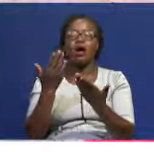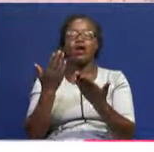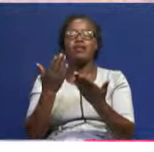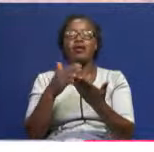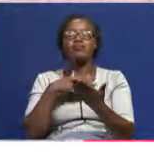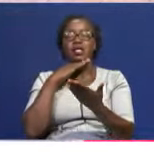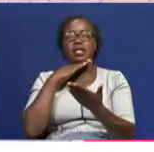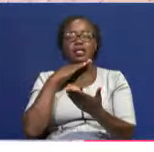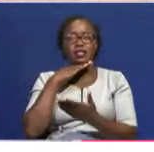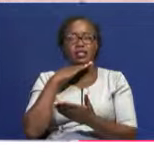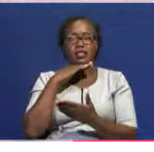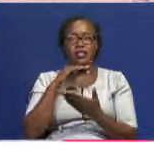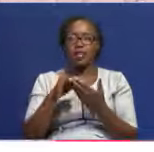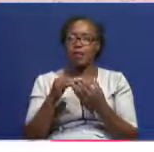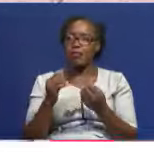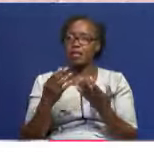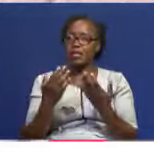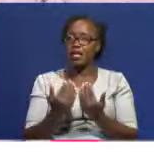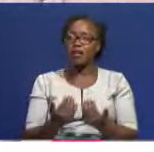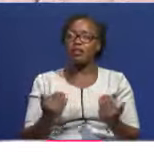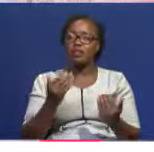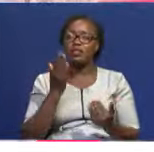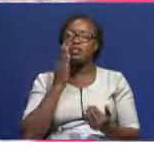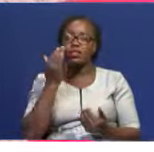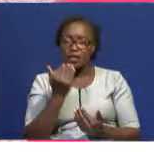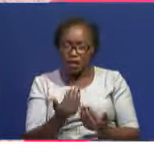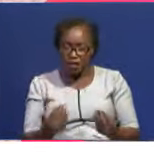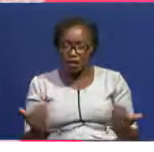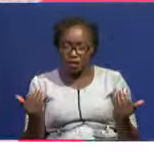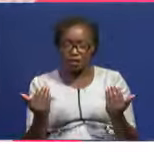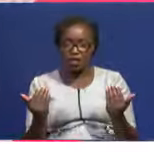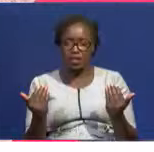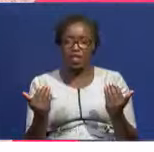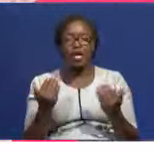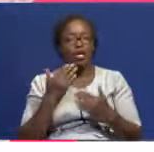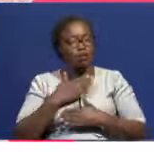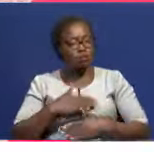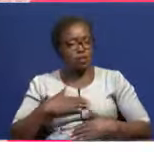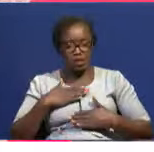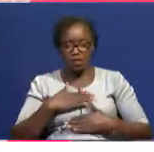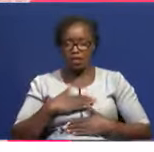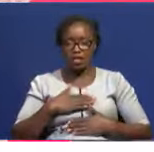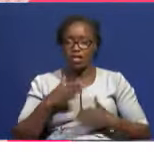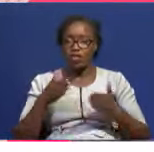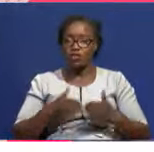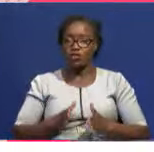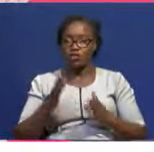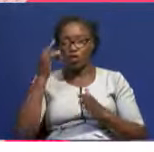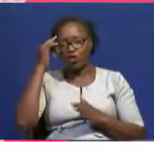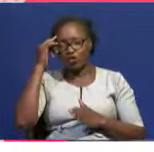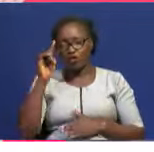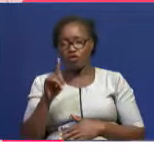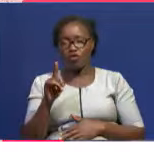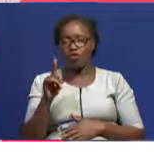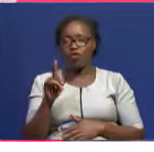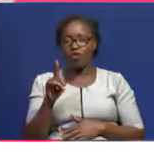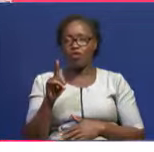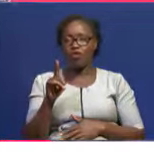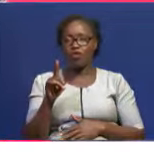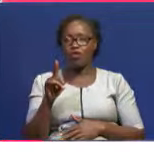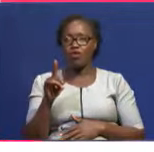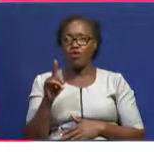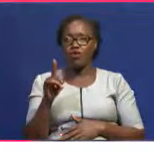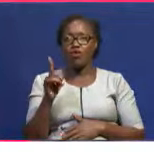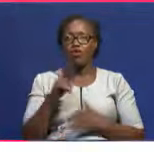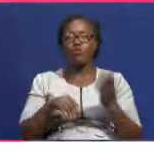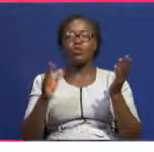lives. Our children, our grandkids, please, to allow for the